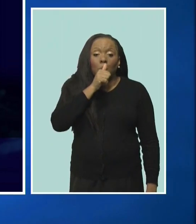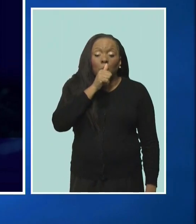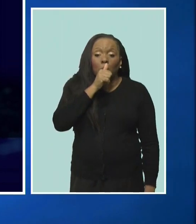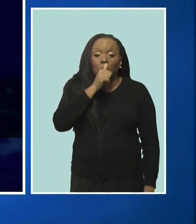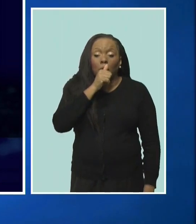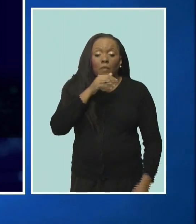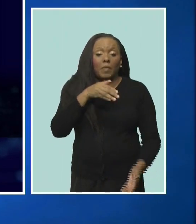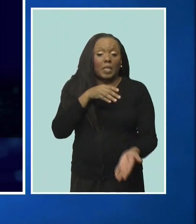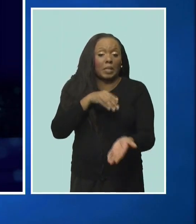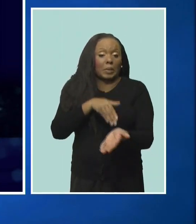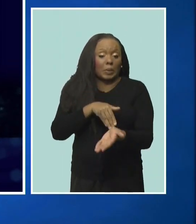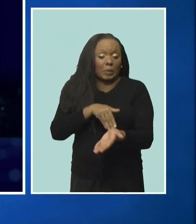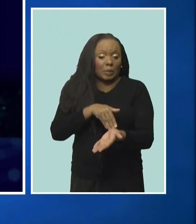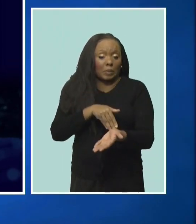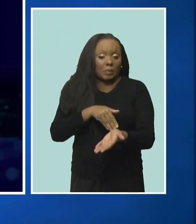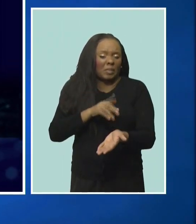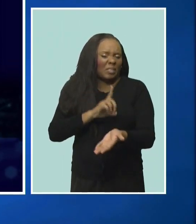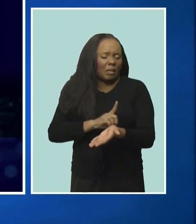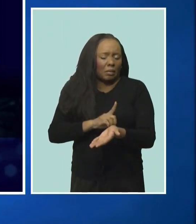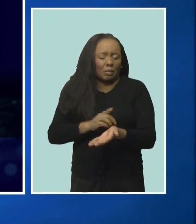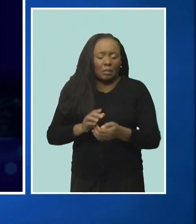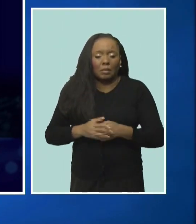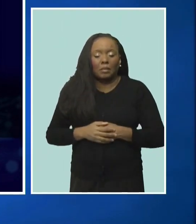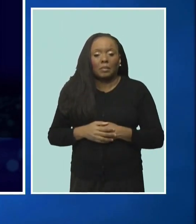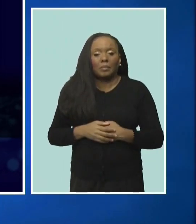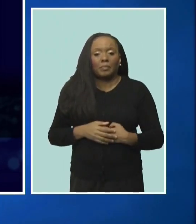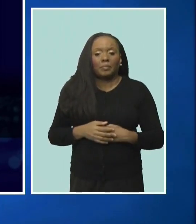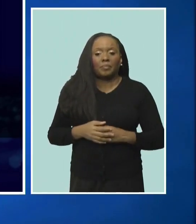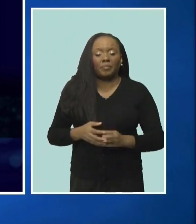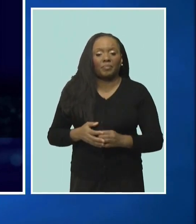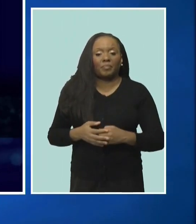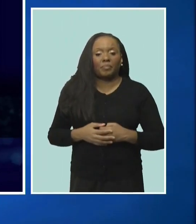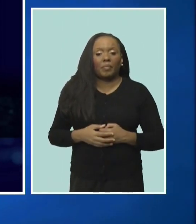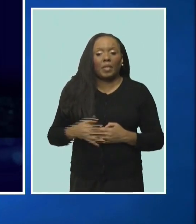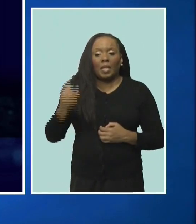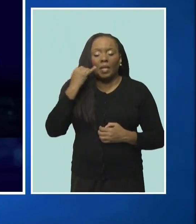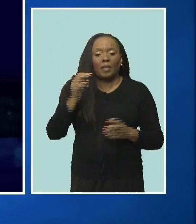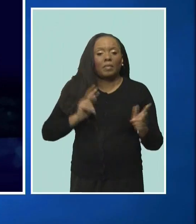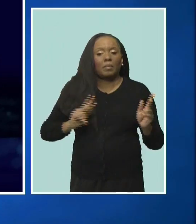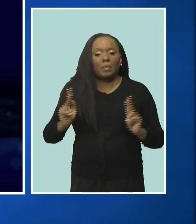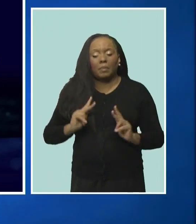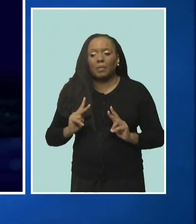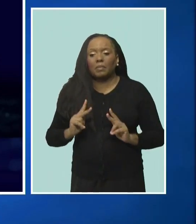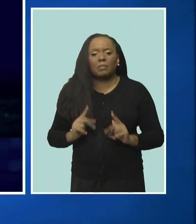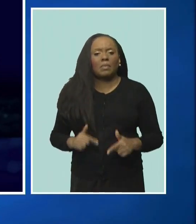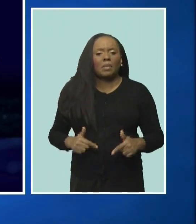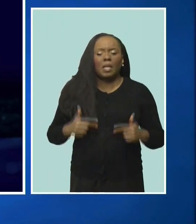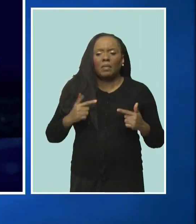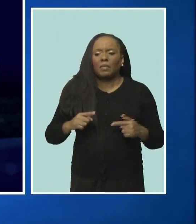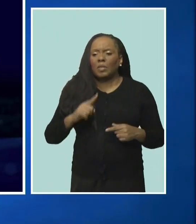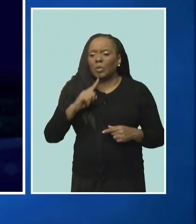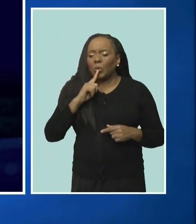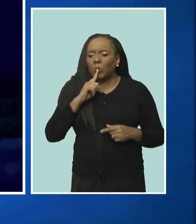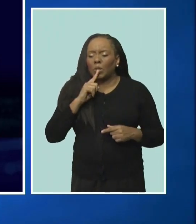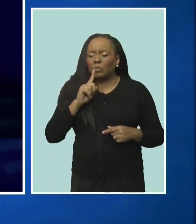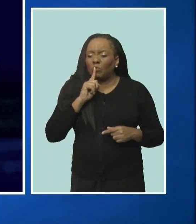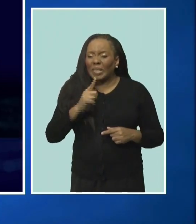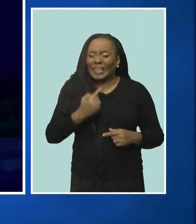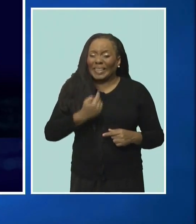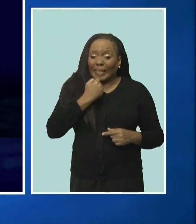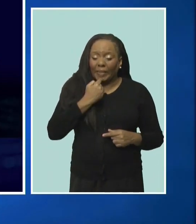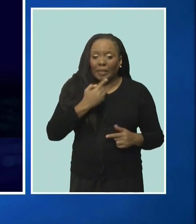physician. Life-threatening conditions will continue to be treated immediately under the Accident and Emergency